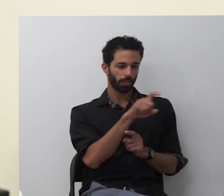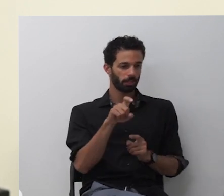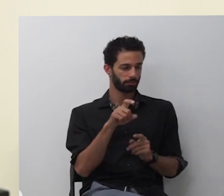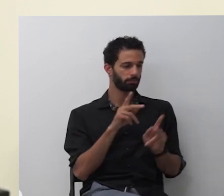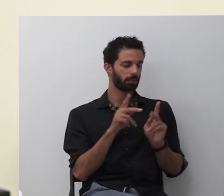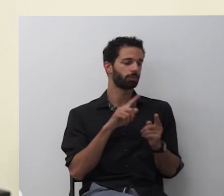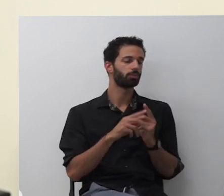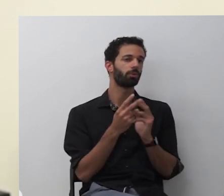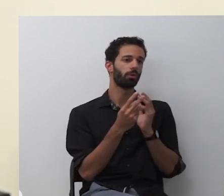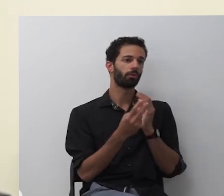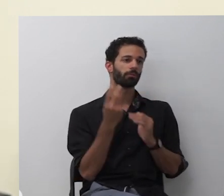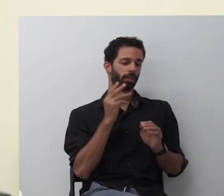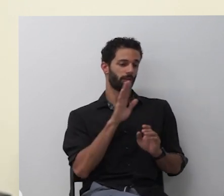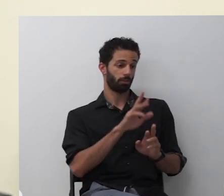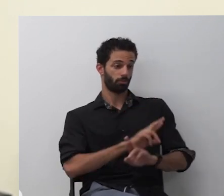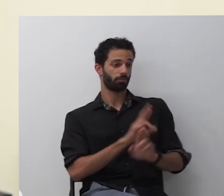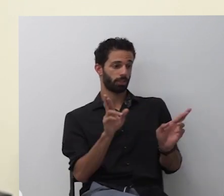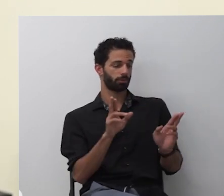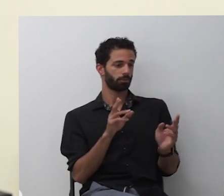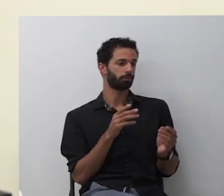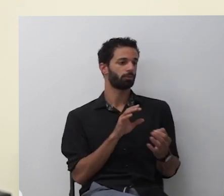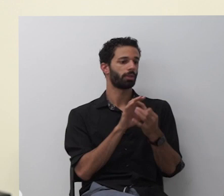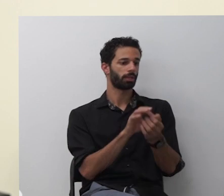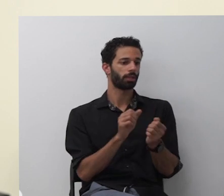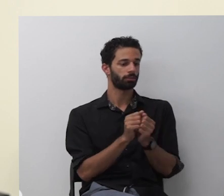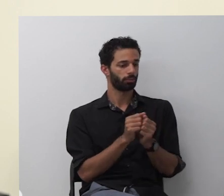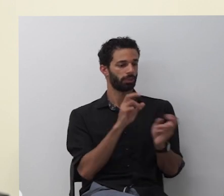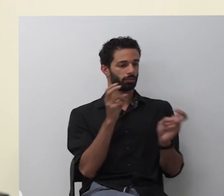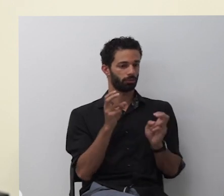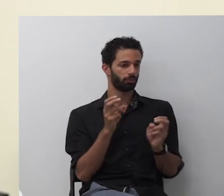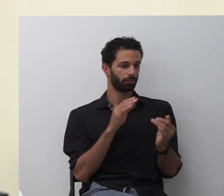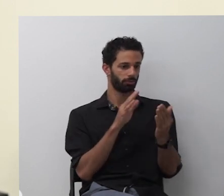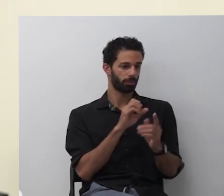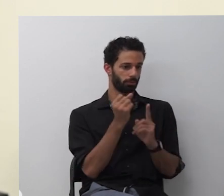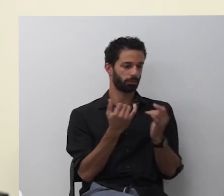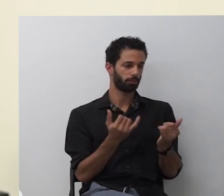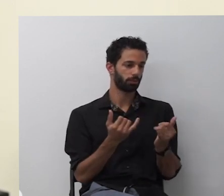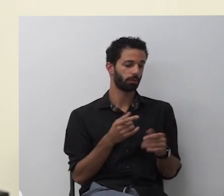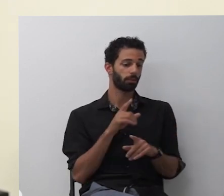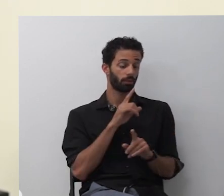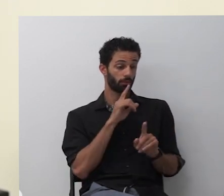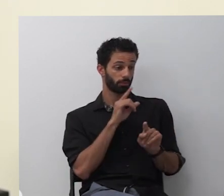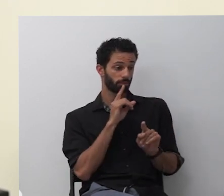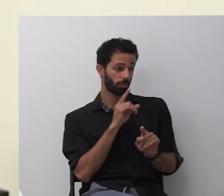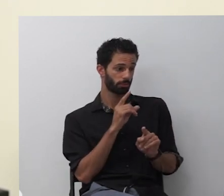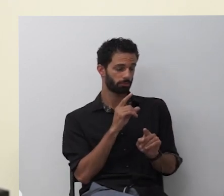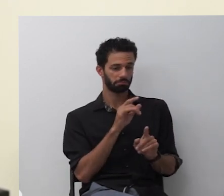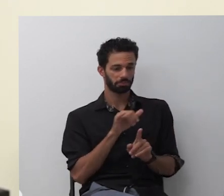of readiness to engage with the issues facing society today. The responses are very similar and usually include the